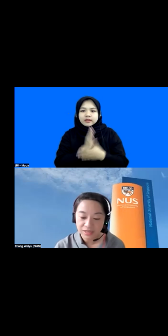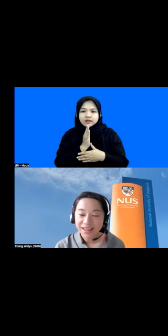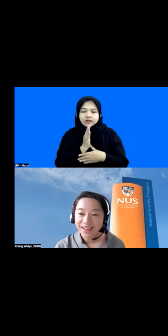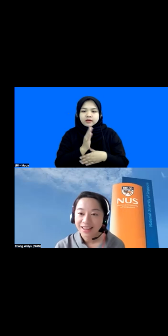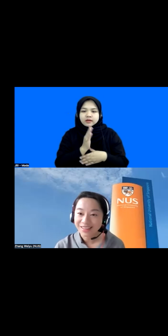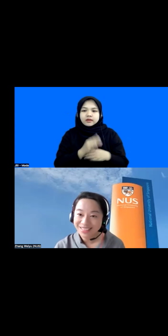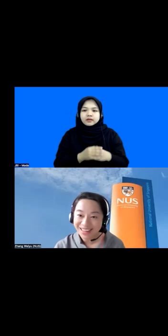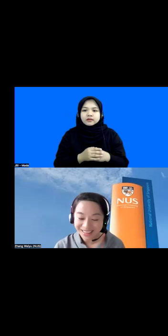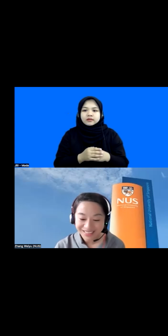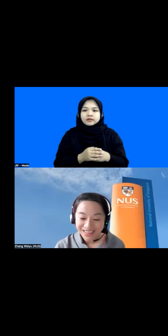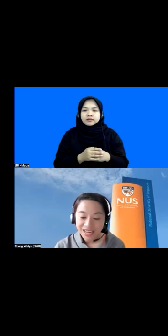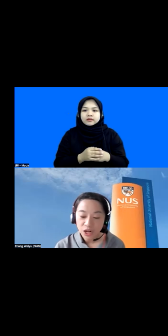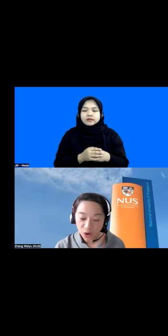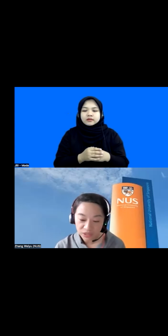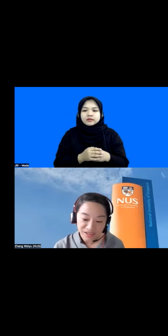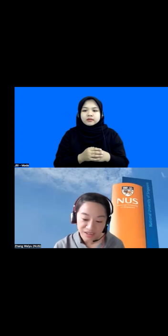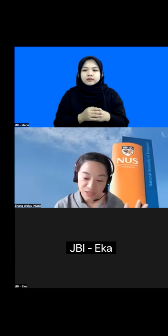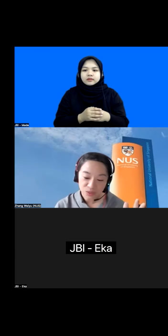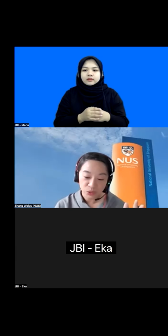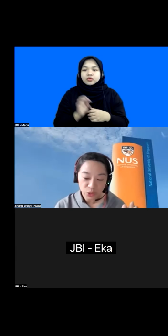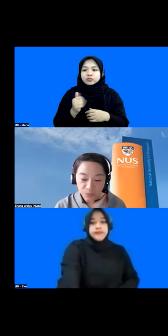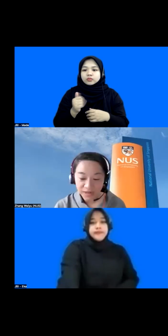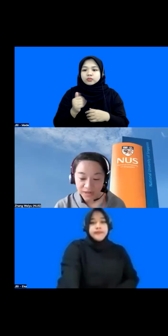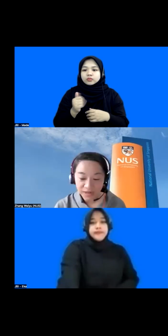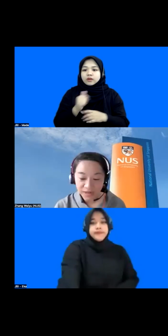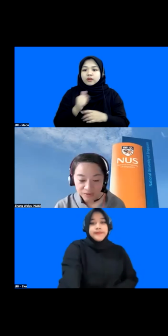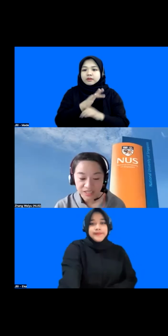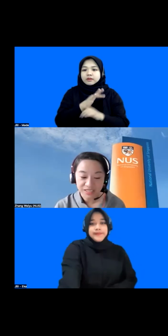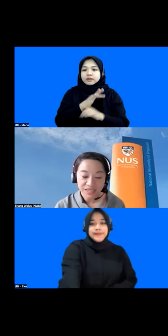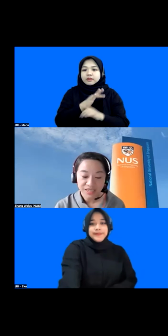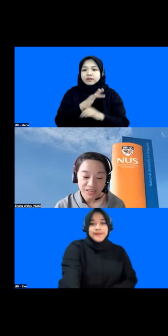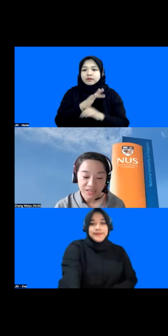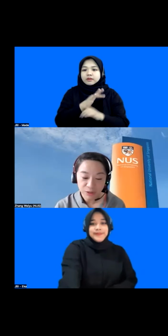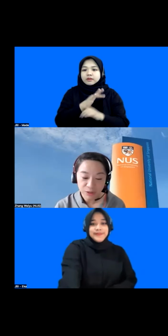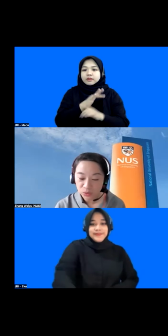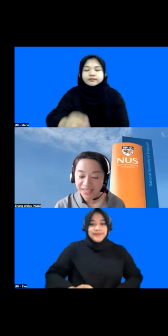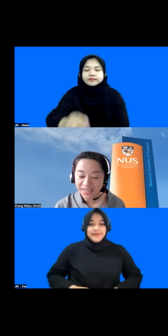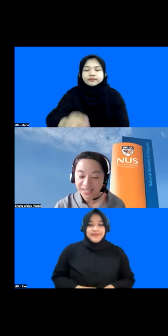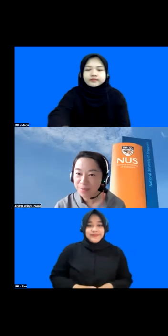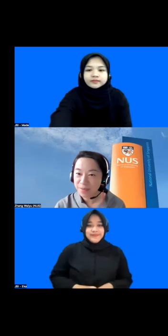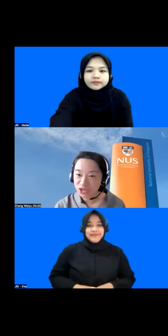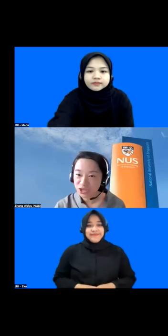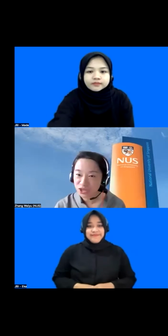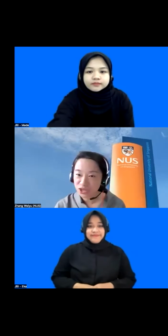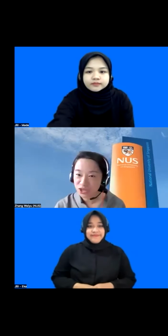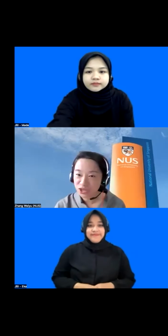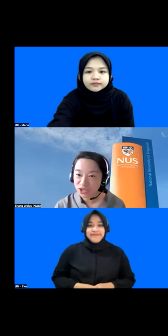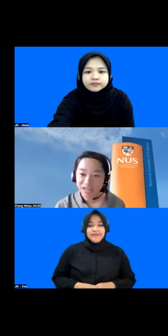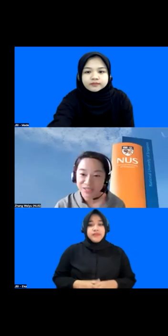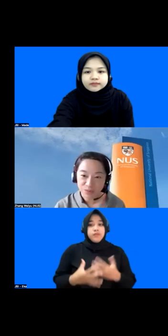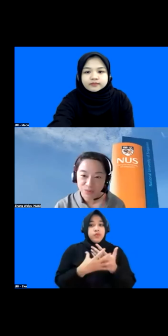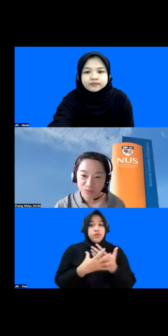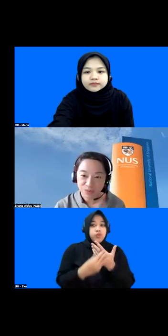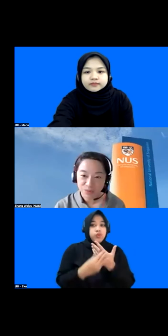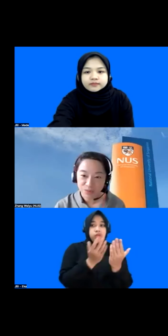application and said that lockdowns would not be lifted if we don't hit the magic number,